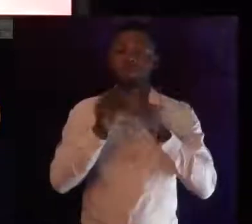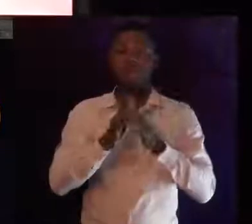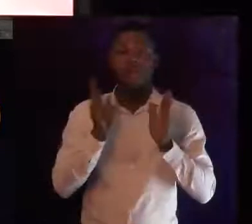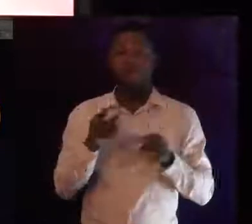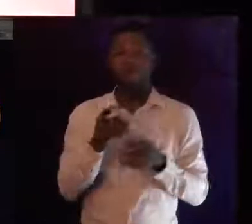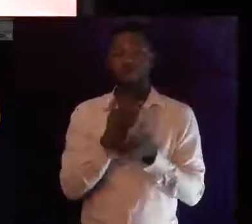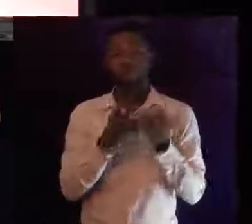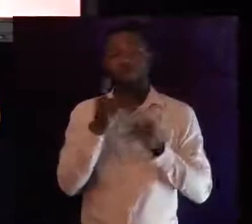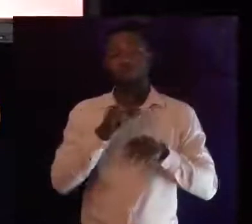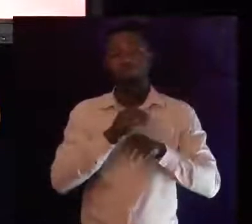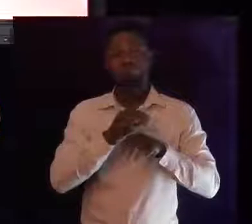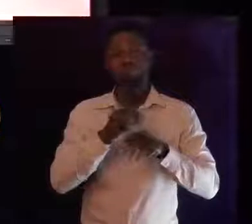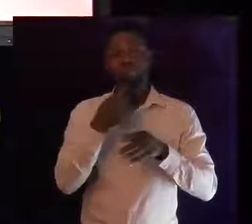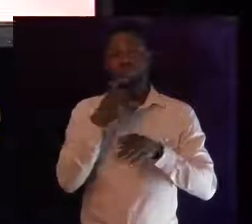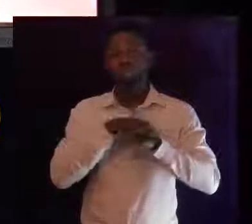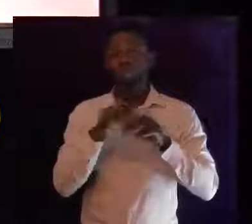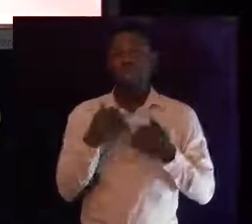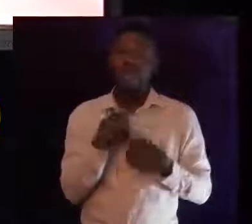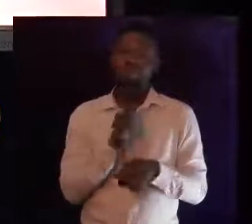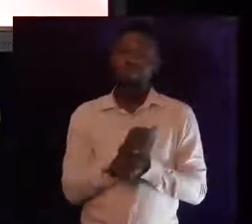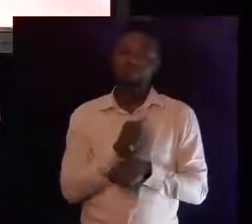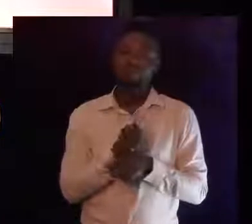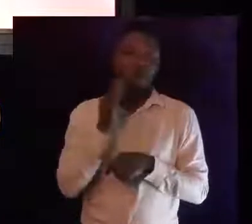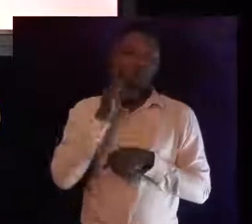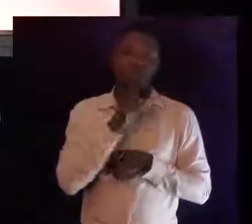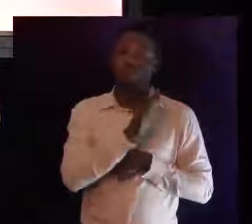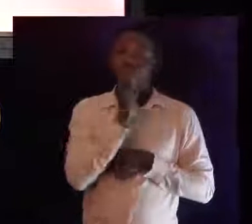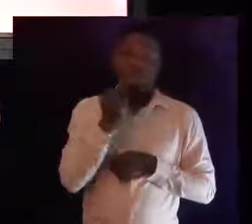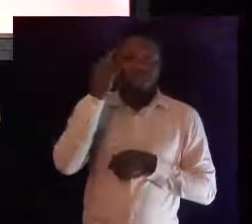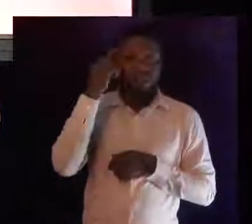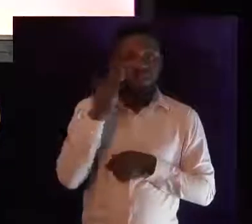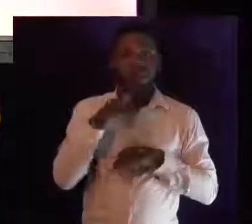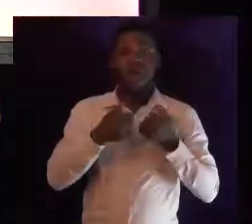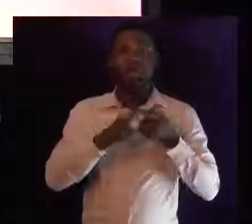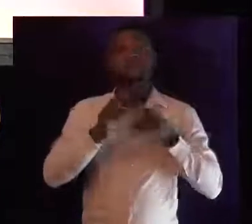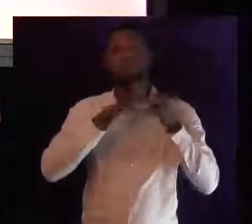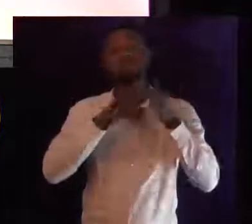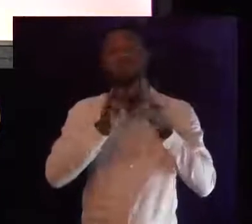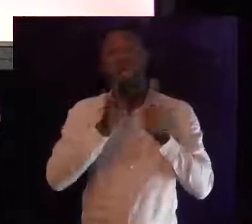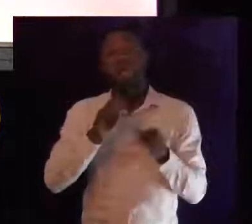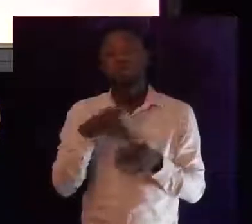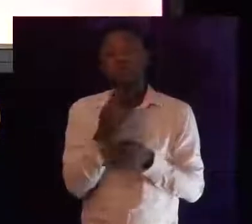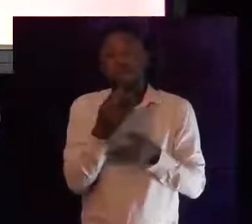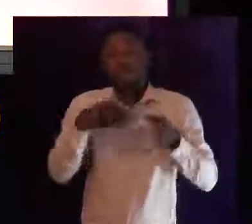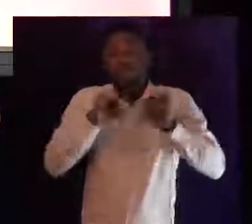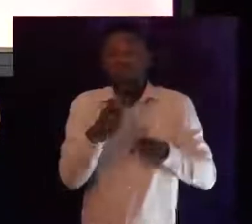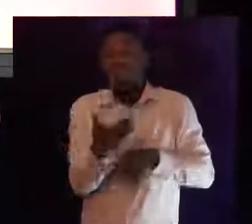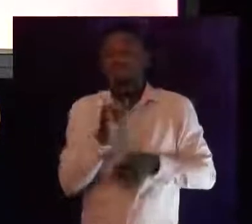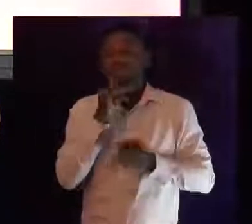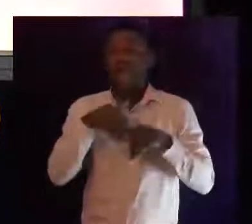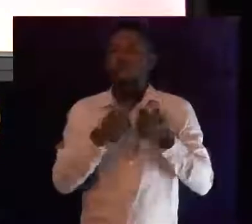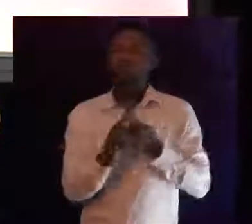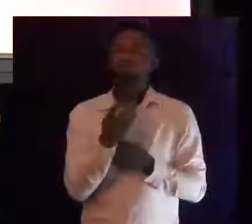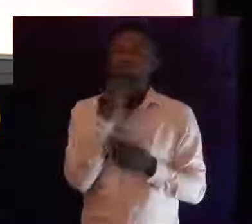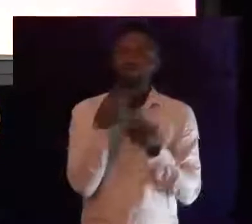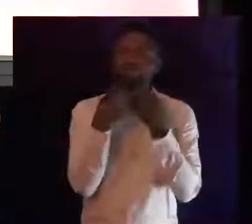houses. A jobless man will not be thinking of how to build houses. The priorities of such person is